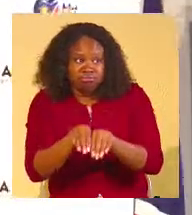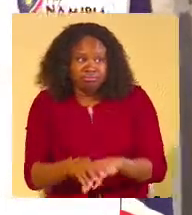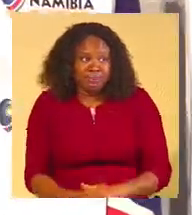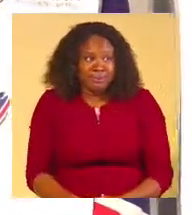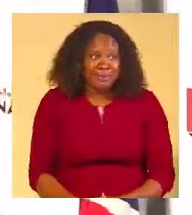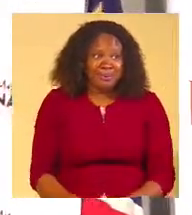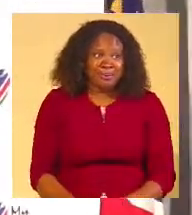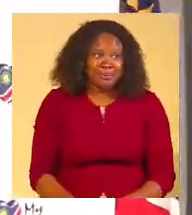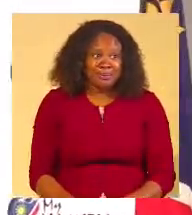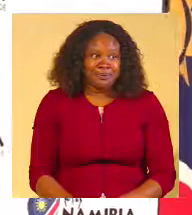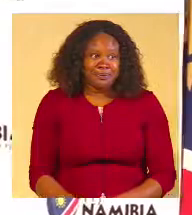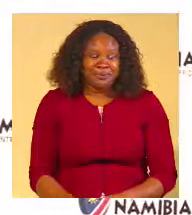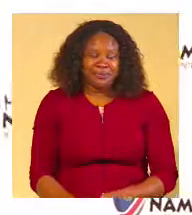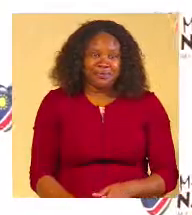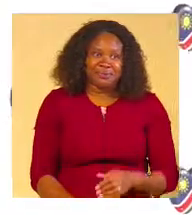Mayor? Yeah. Okay.